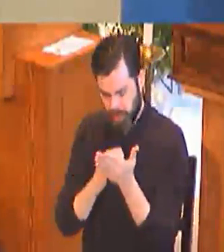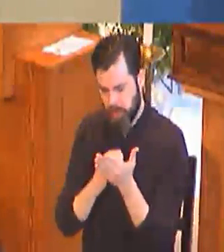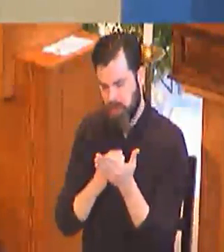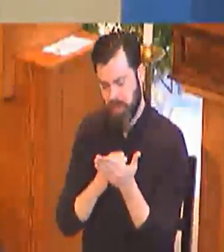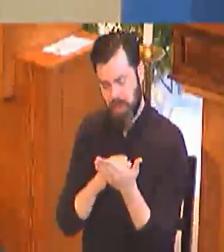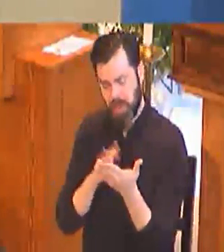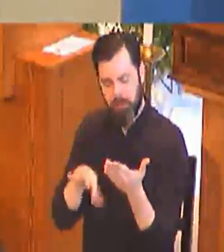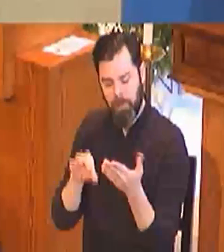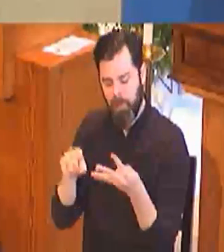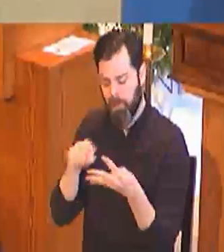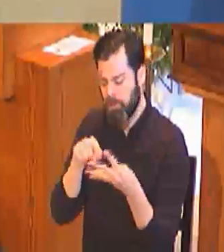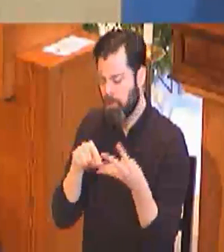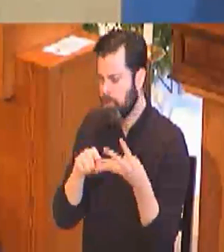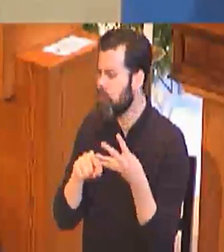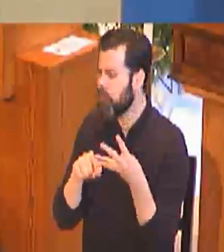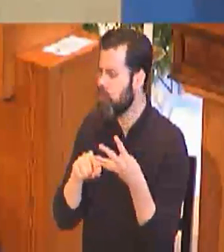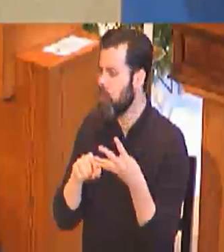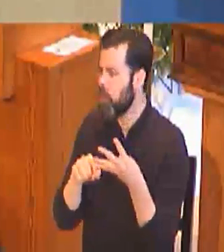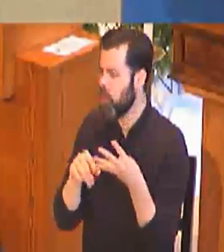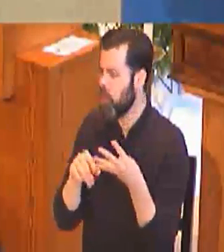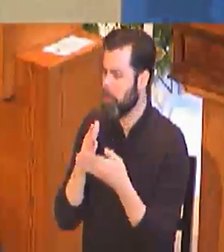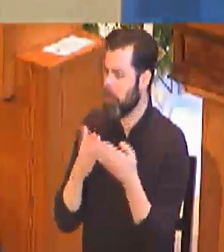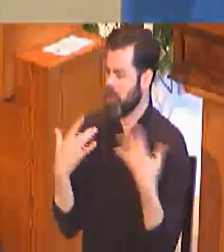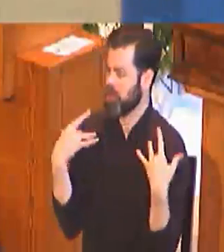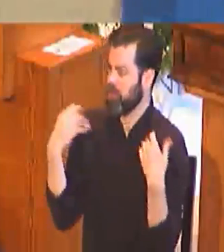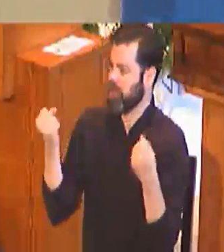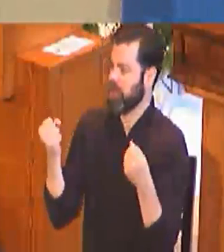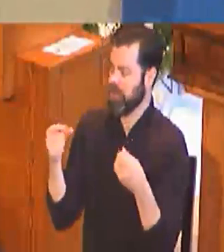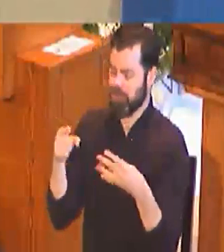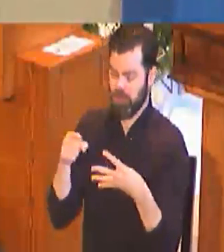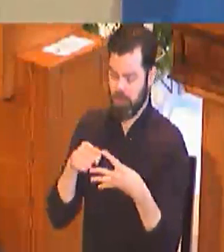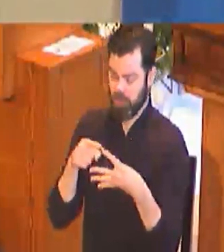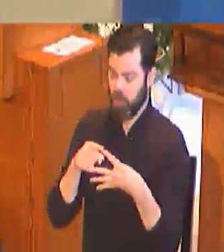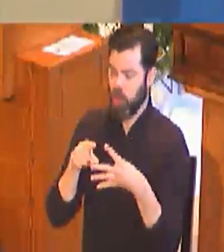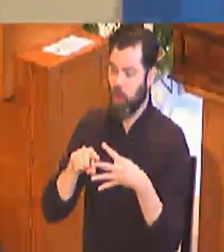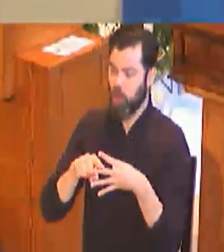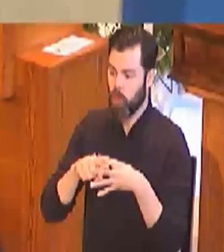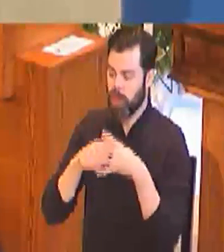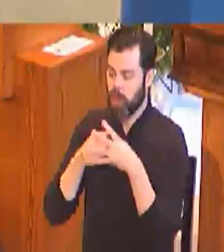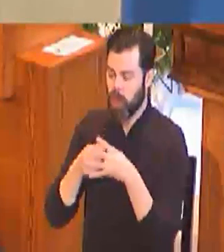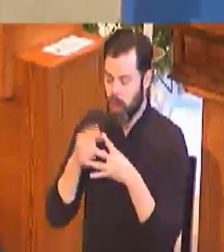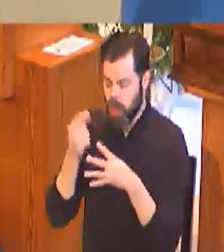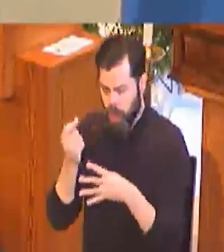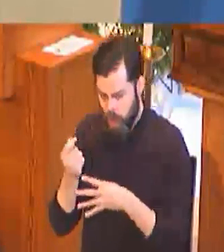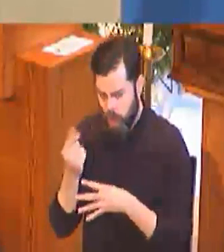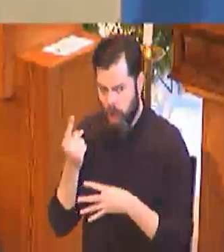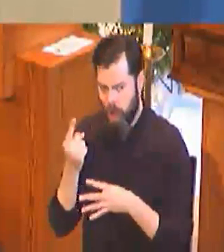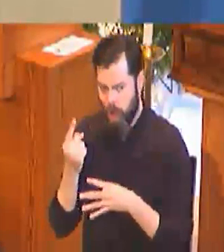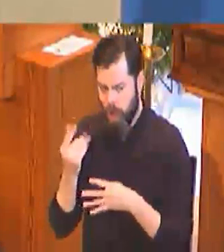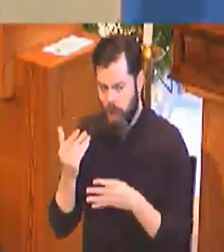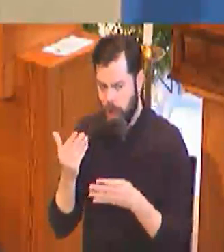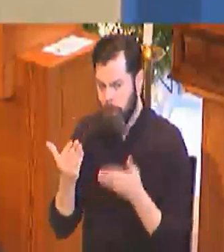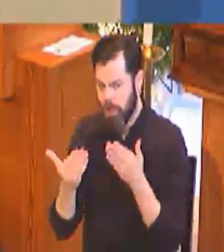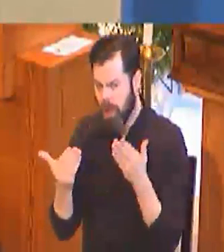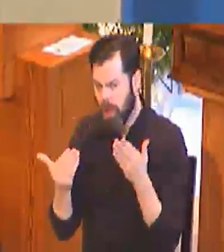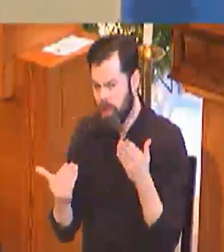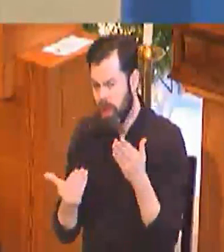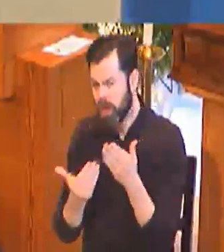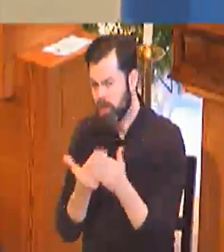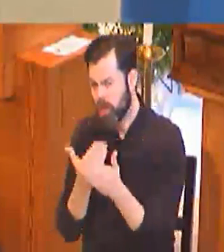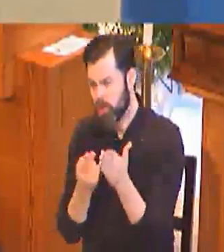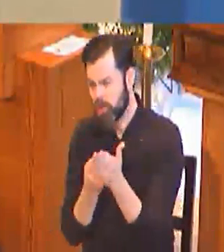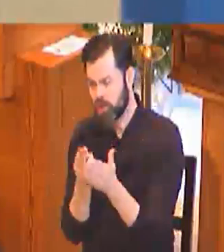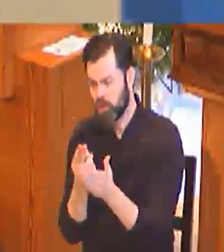process. The first stage is when we begin to realize a new truth. That seed of a